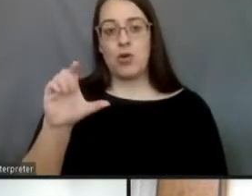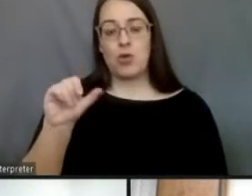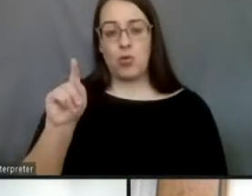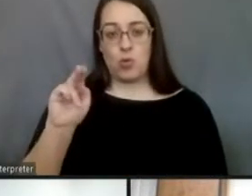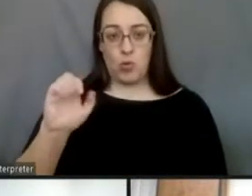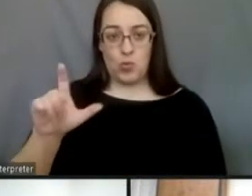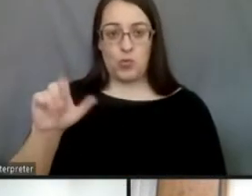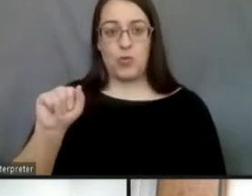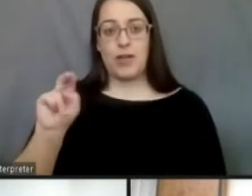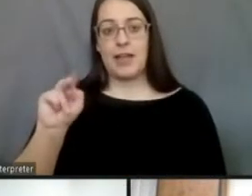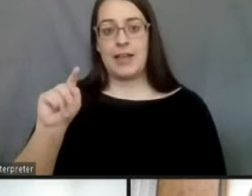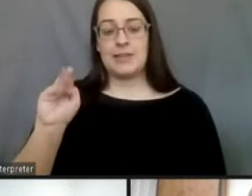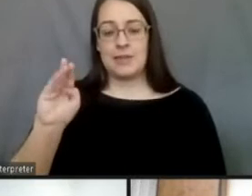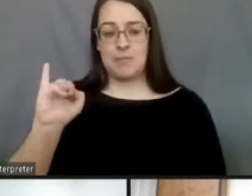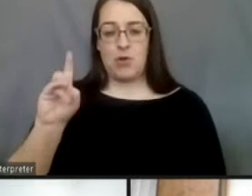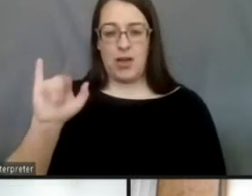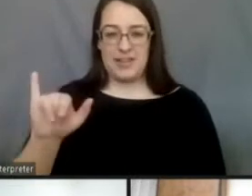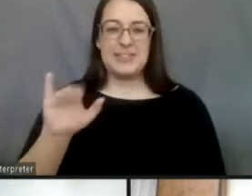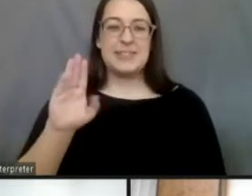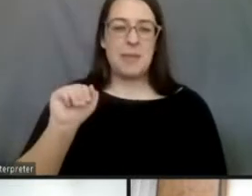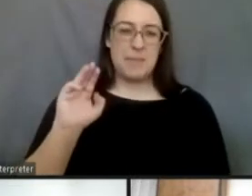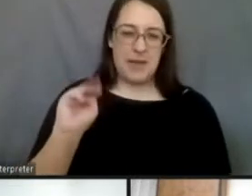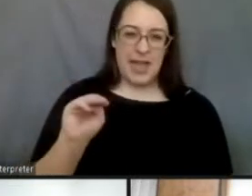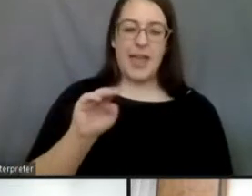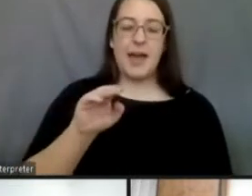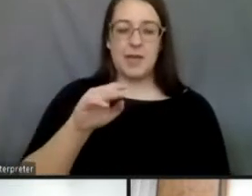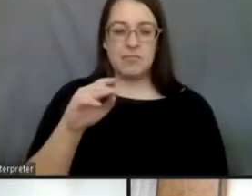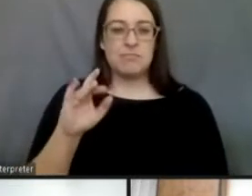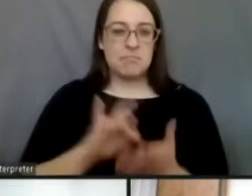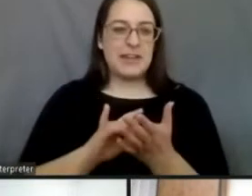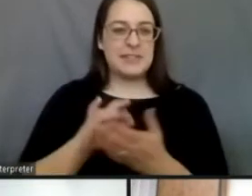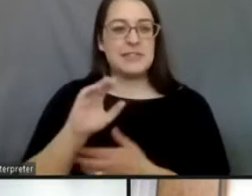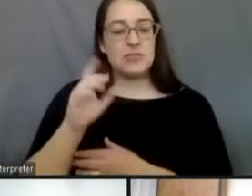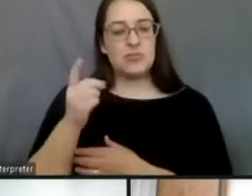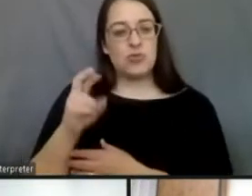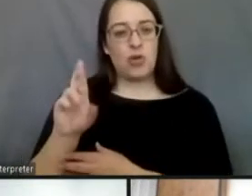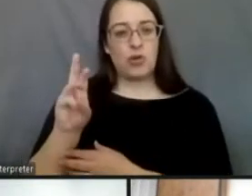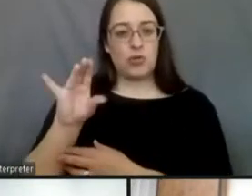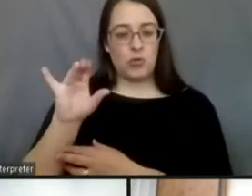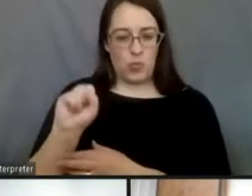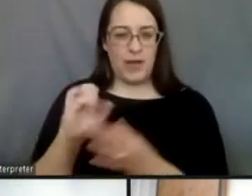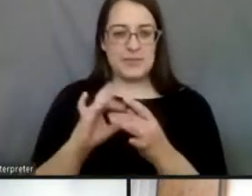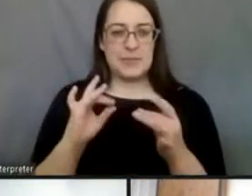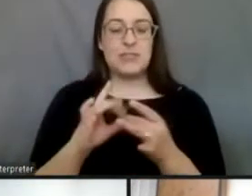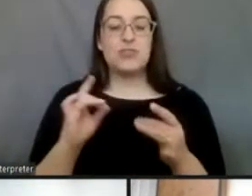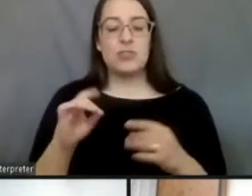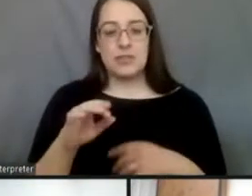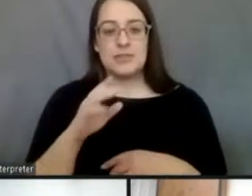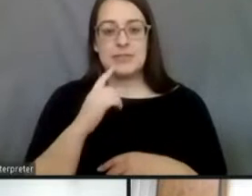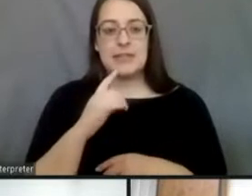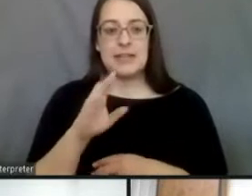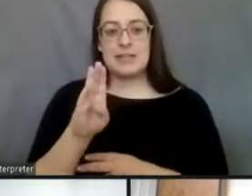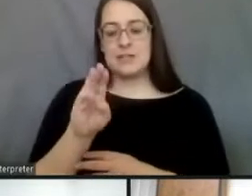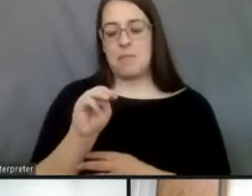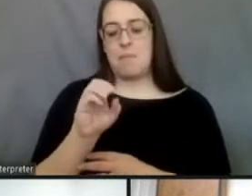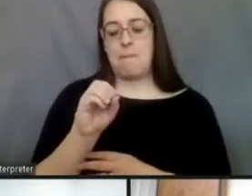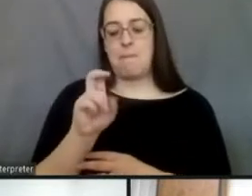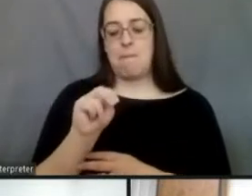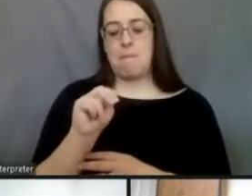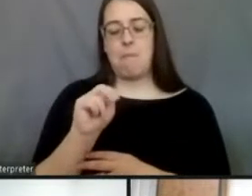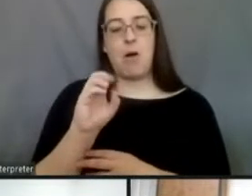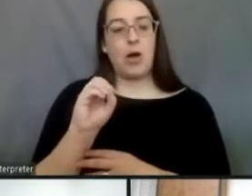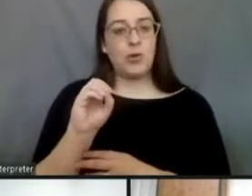that Dr. Weiss mentioned, the FDA did revoke the monotherapy or